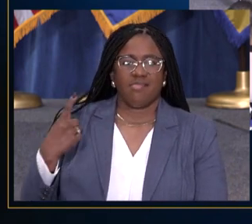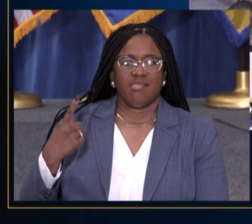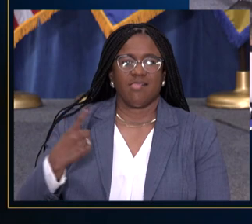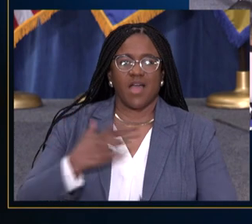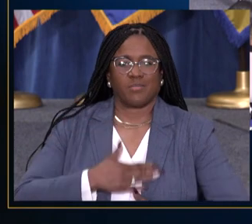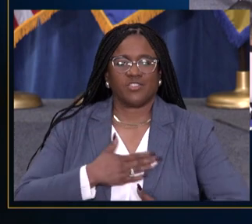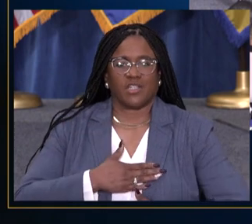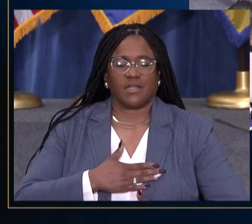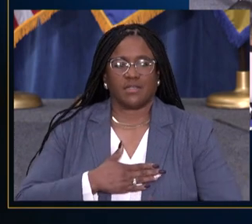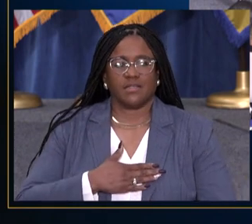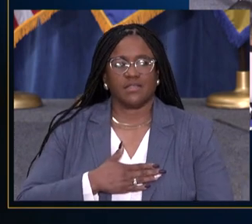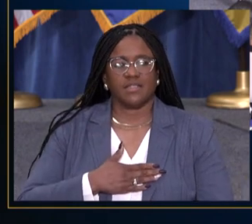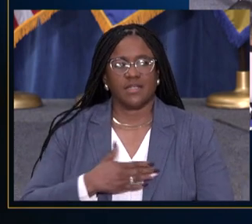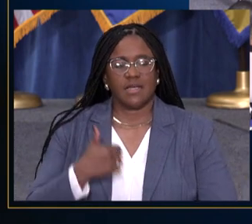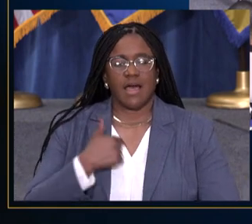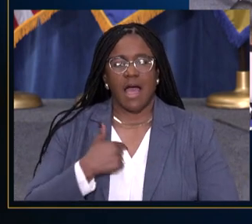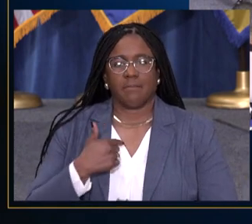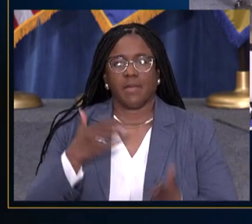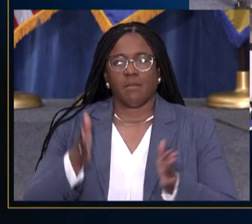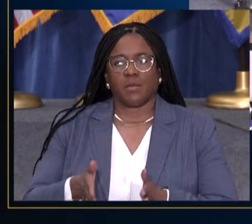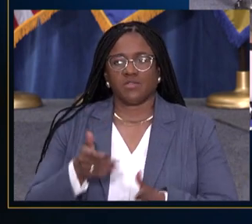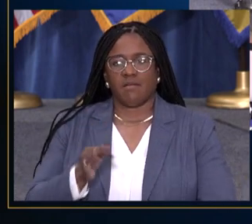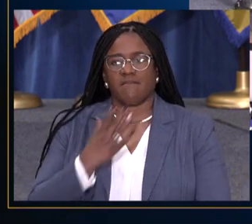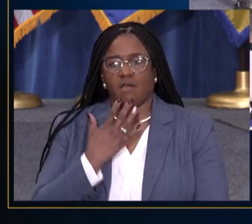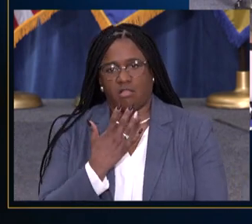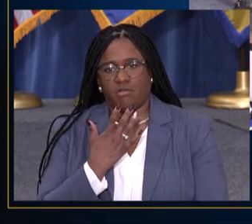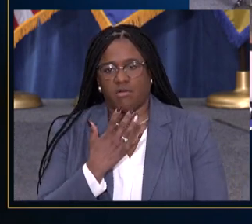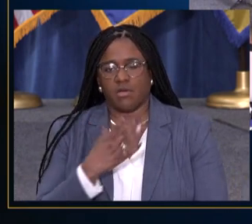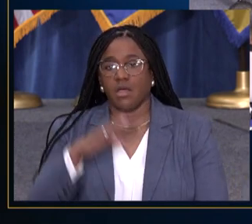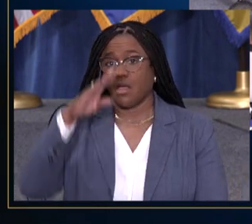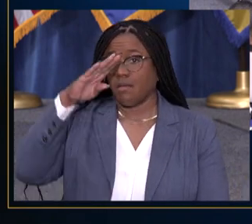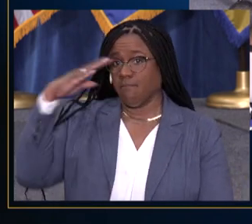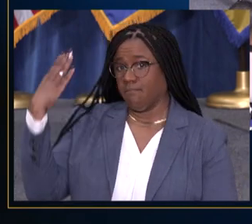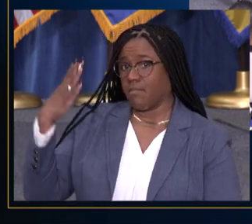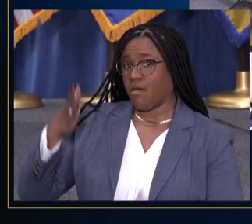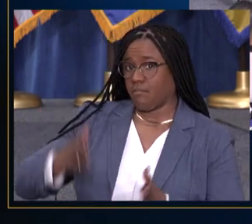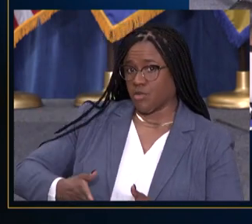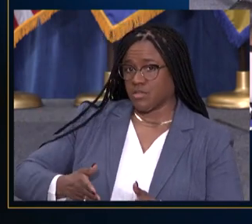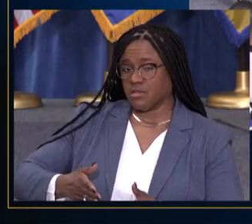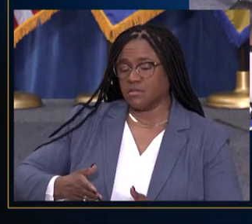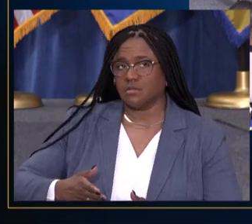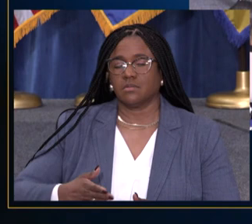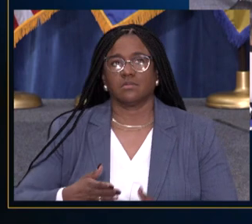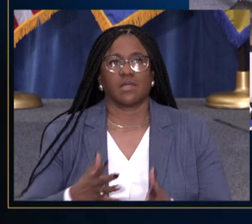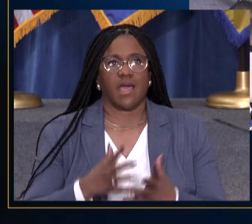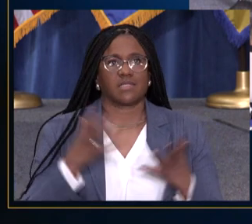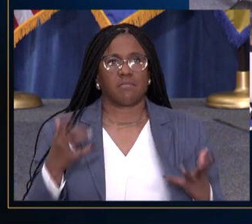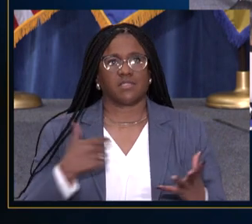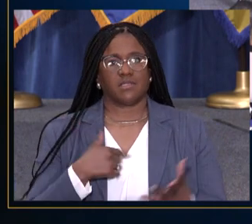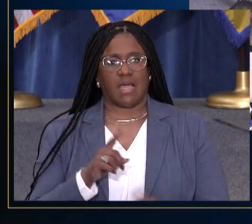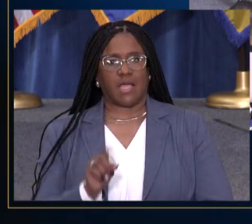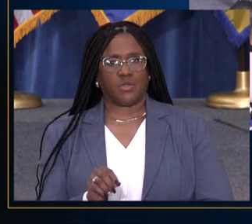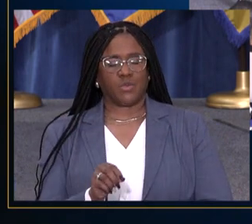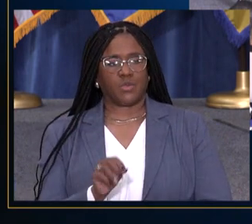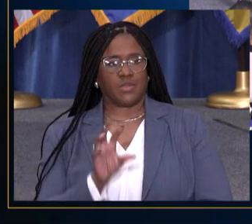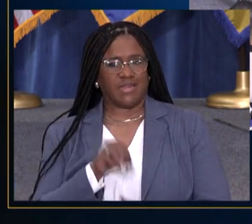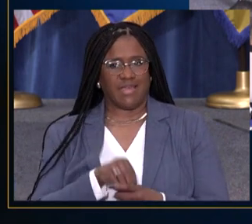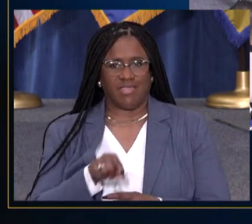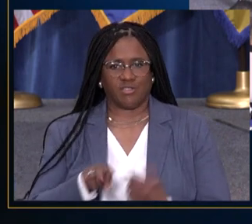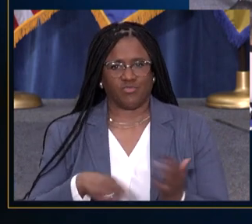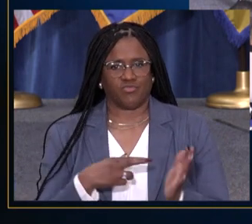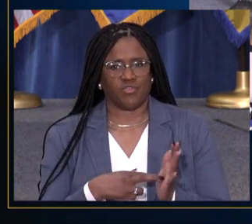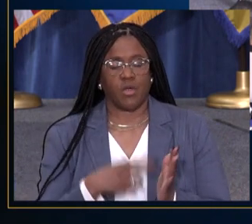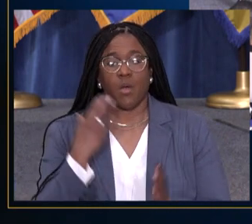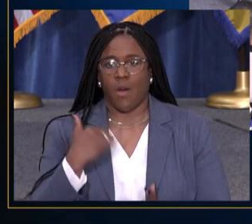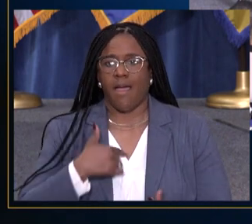being a person of color, a Black person, as much as I do, being in this role, because I